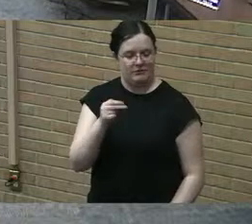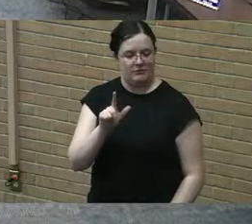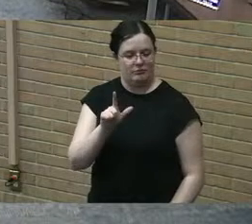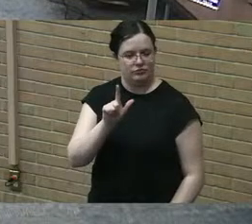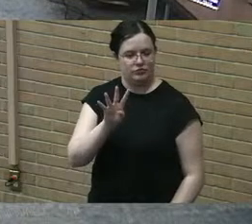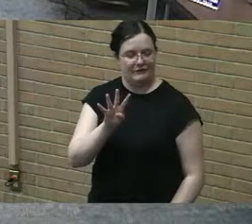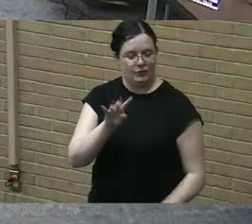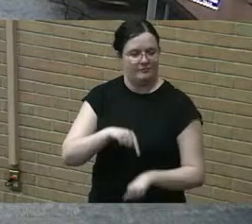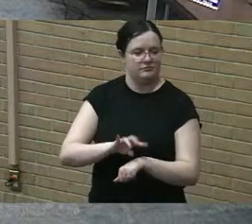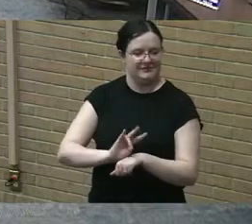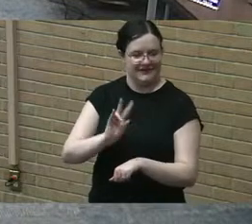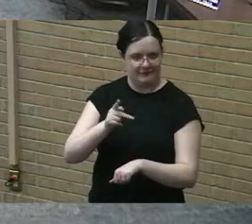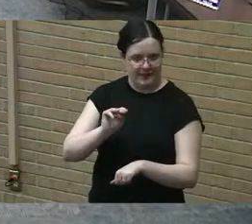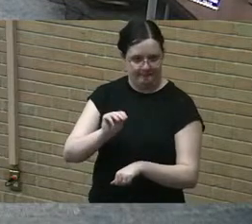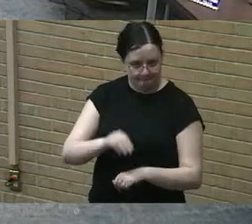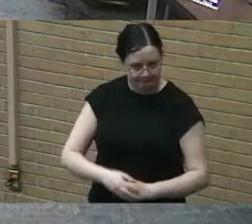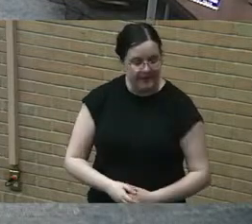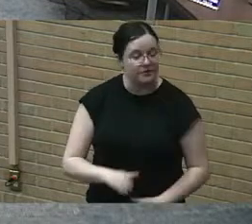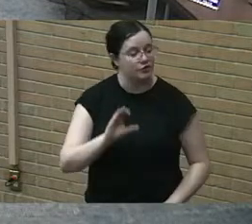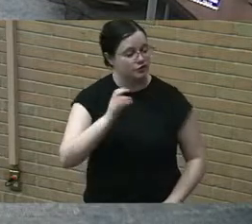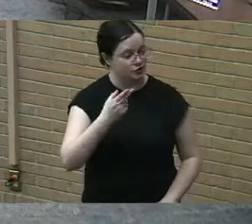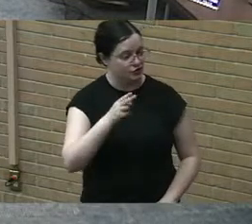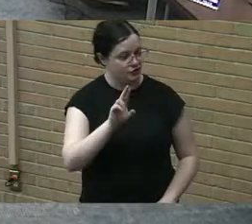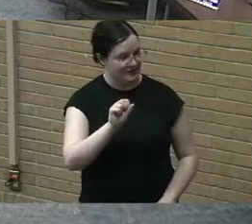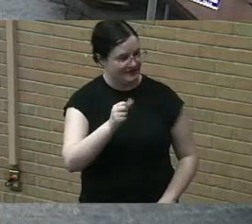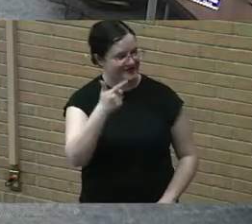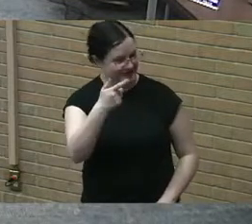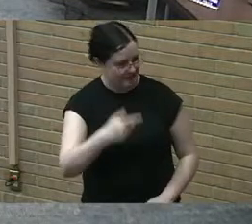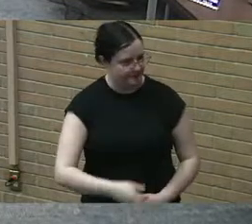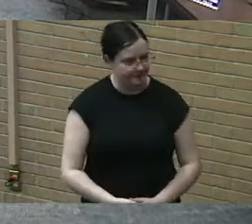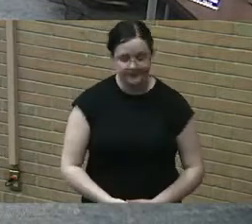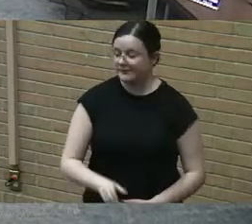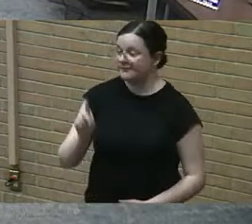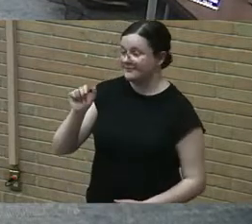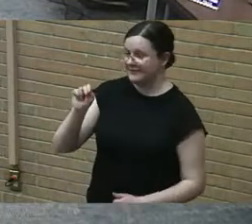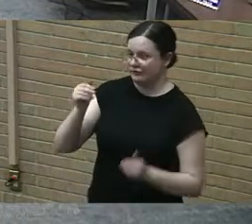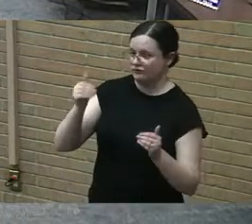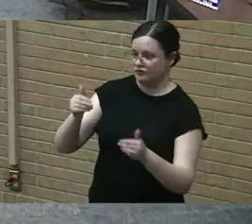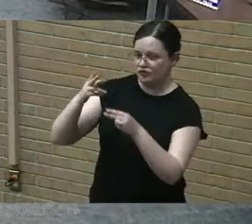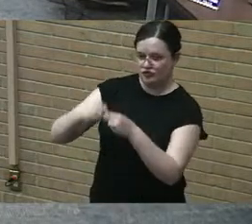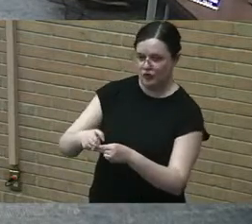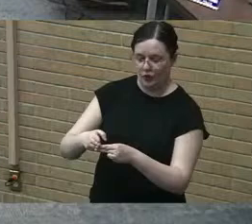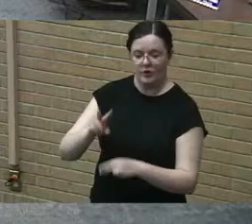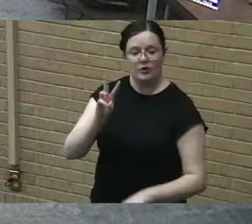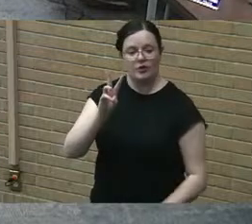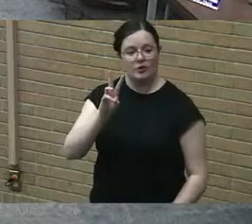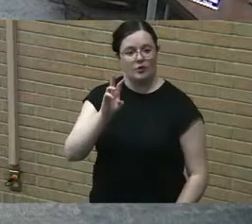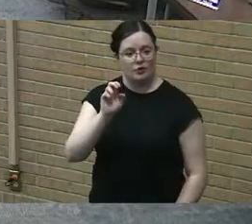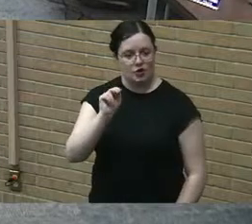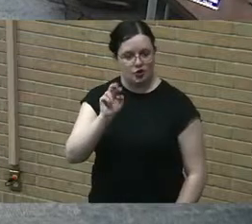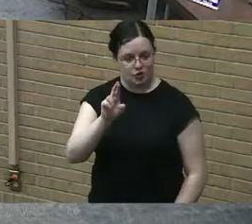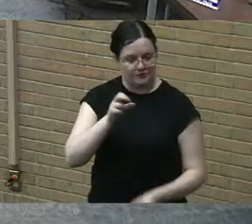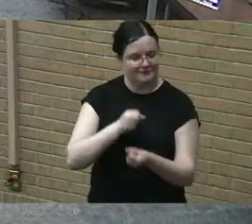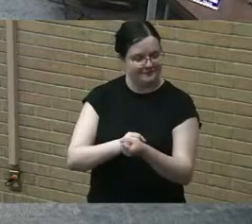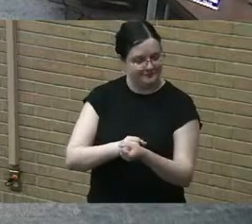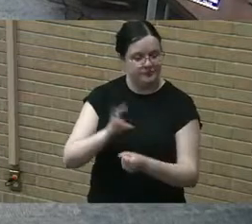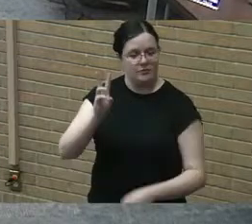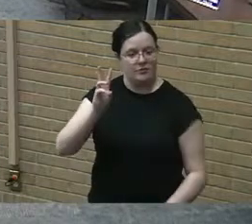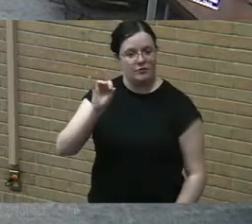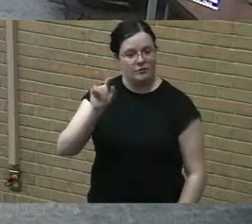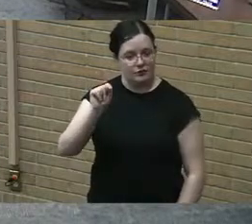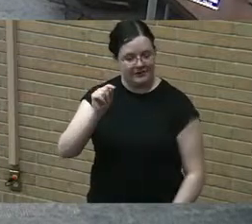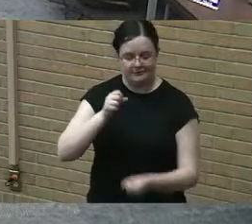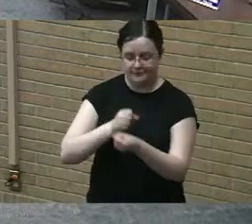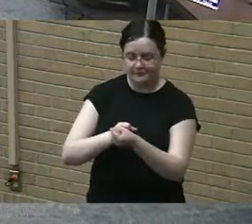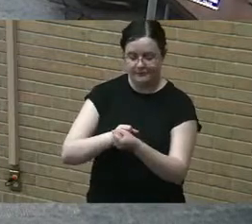p.m. Second. Dan, please call the roll. Councilmember Werner. Aye. Councilmember Wilt? Aye. Councilmember